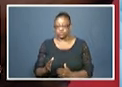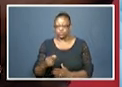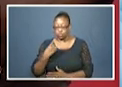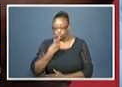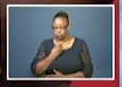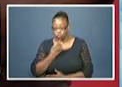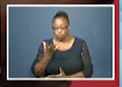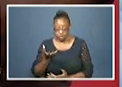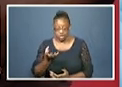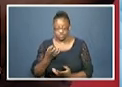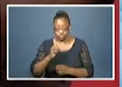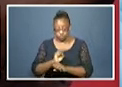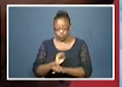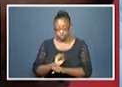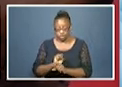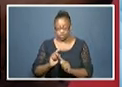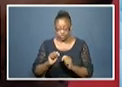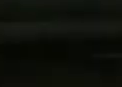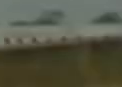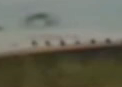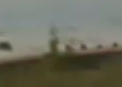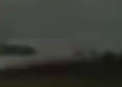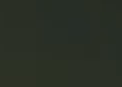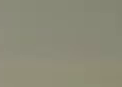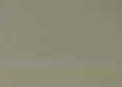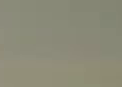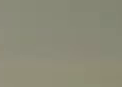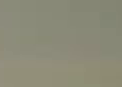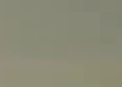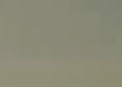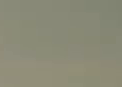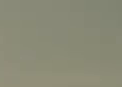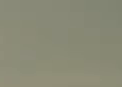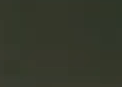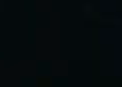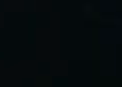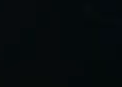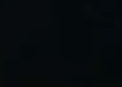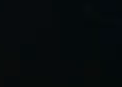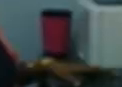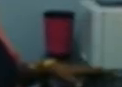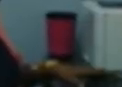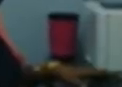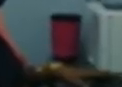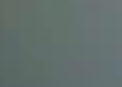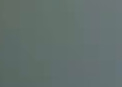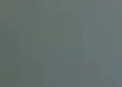interest in working on the team. Thank you for joining us.